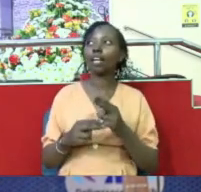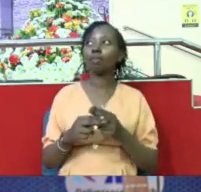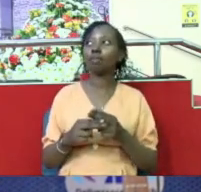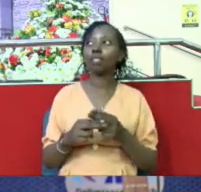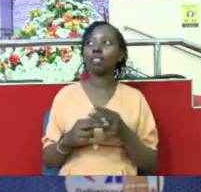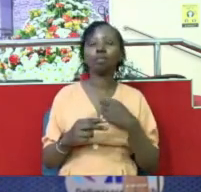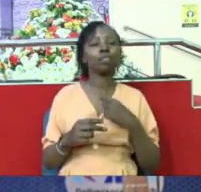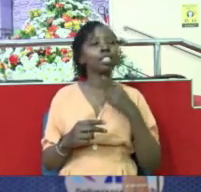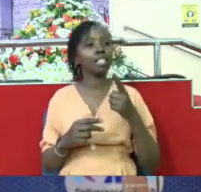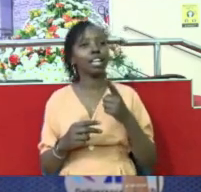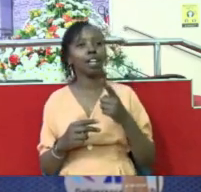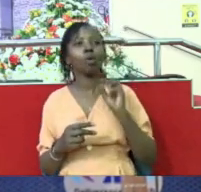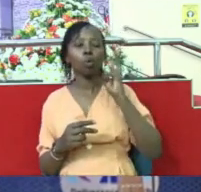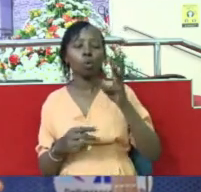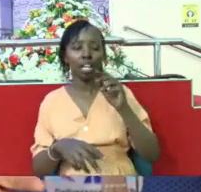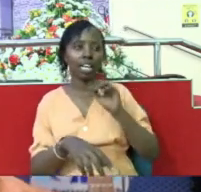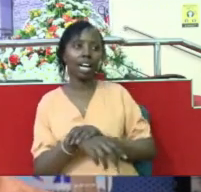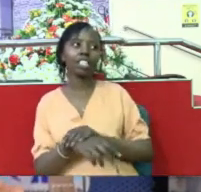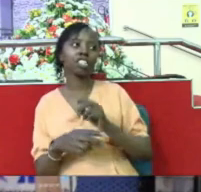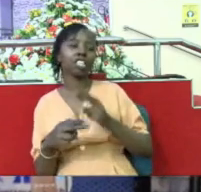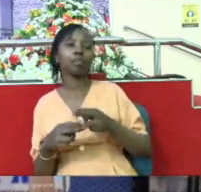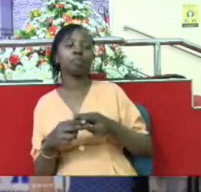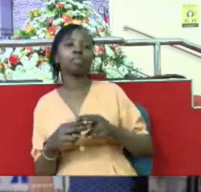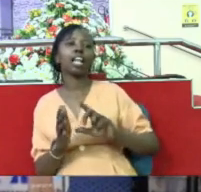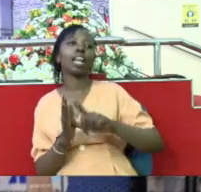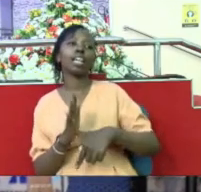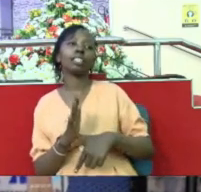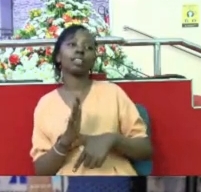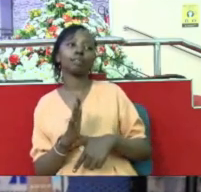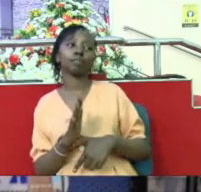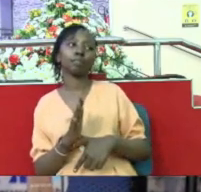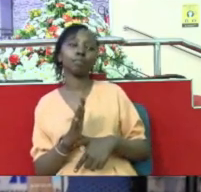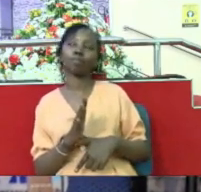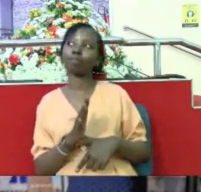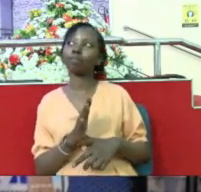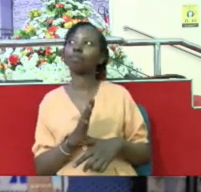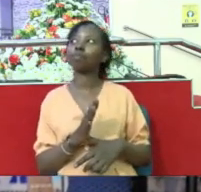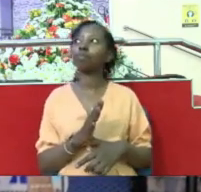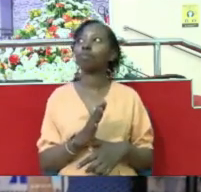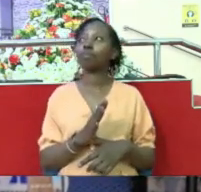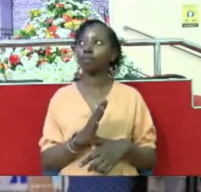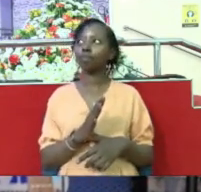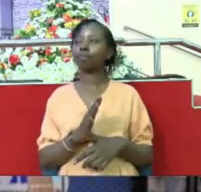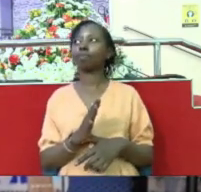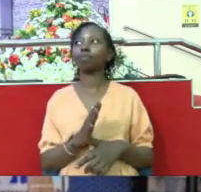Nikasikia neno hili. And nikitoka kwao. Na neno lilitoka. Aha, word came